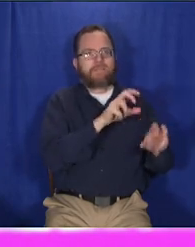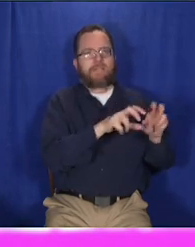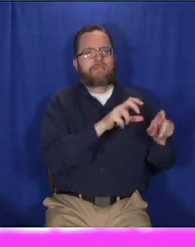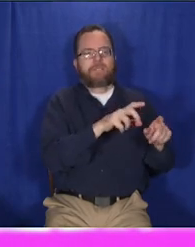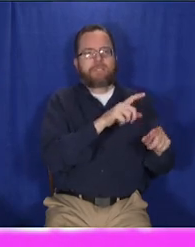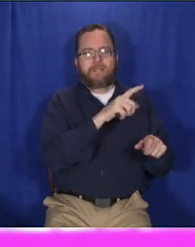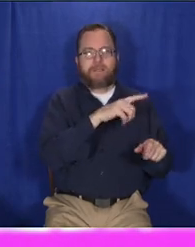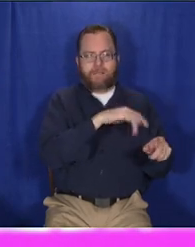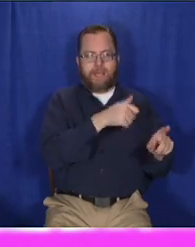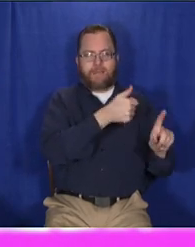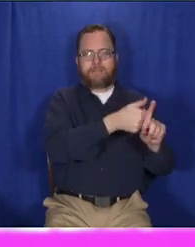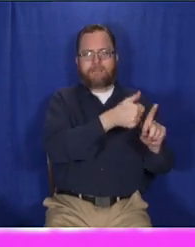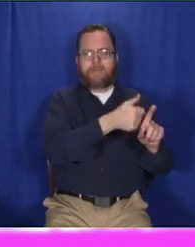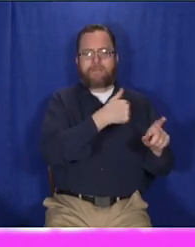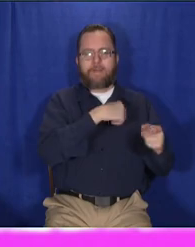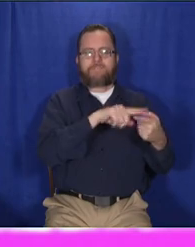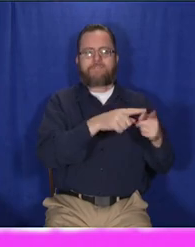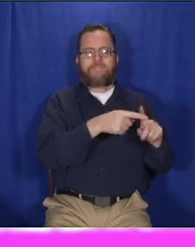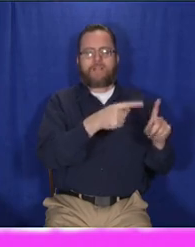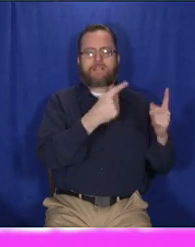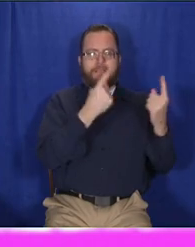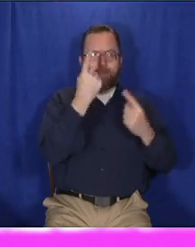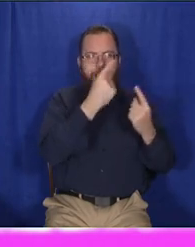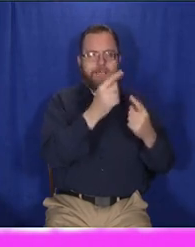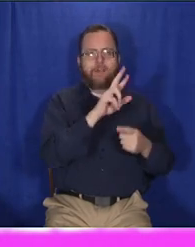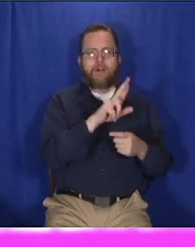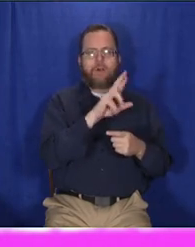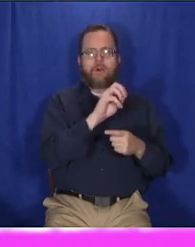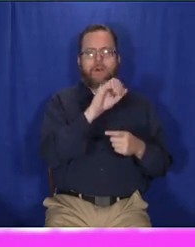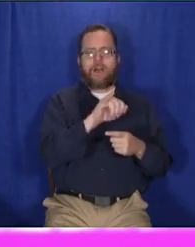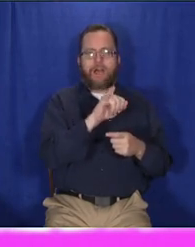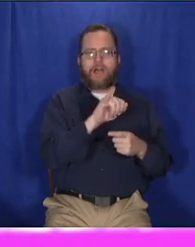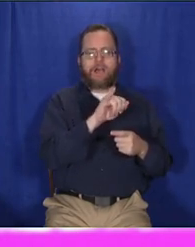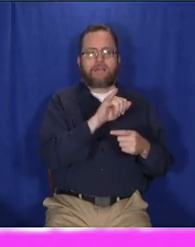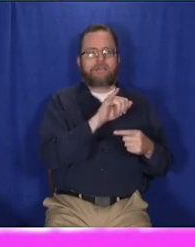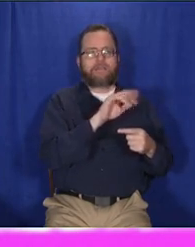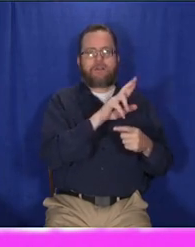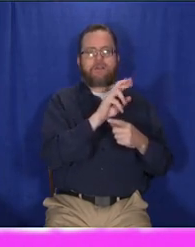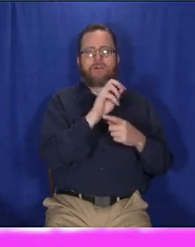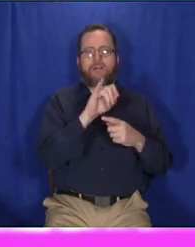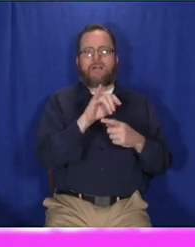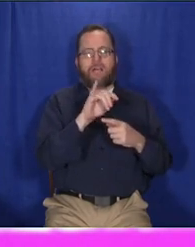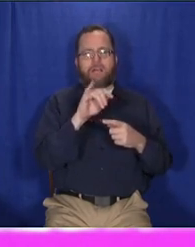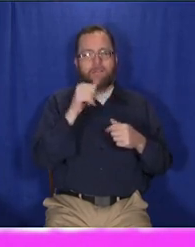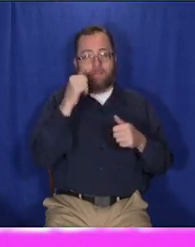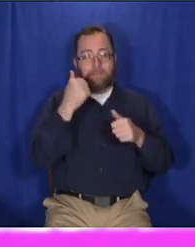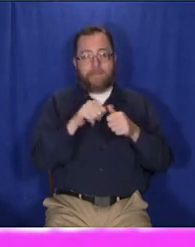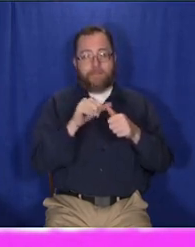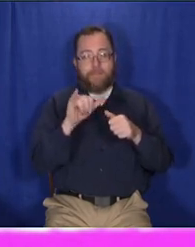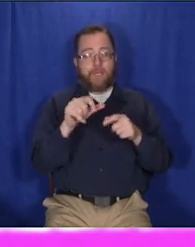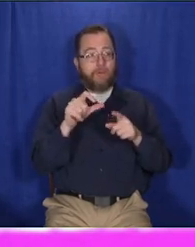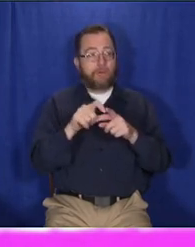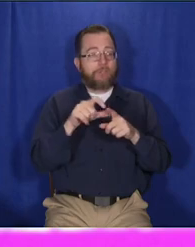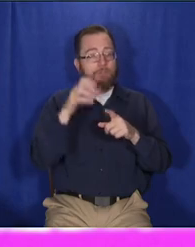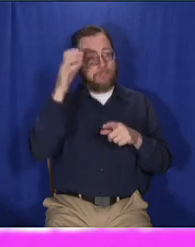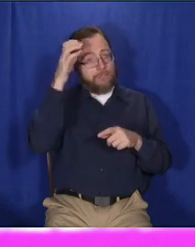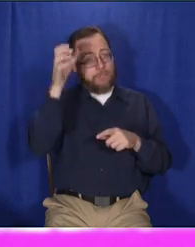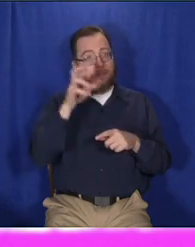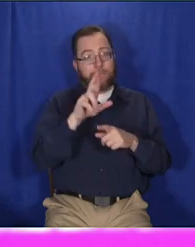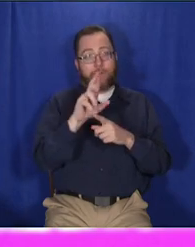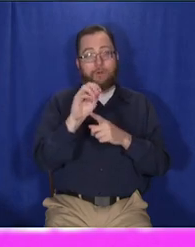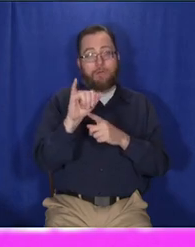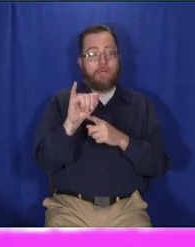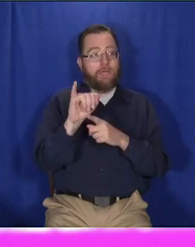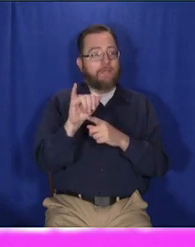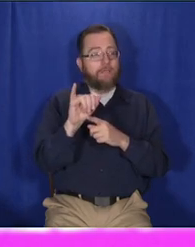buys, he's thinking about the return on investment over time. And as I thought about that picture, I wanted you to have that picture in your head, because